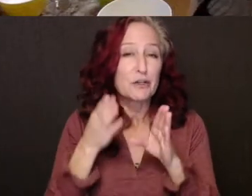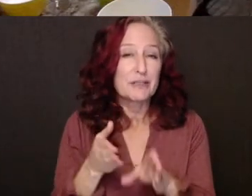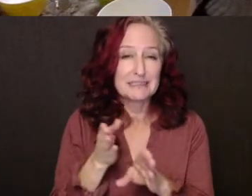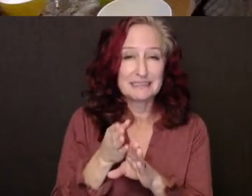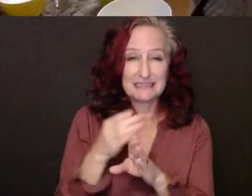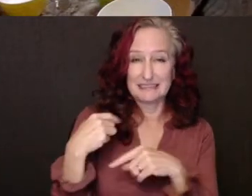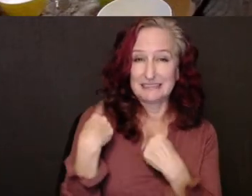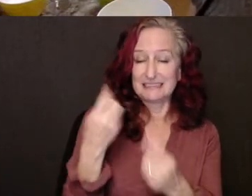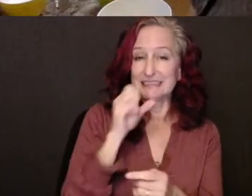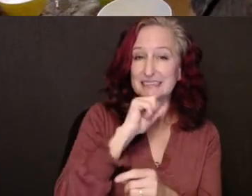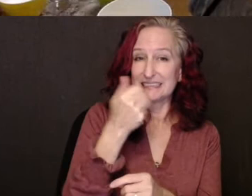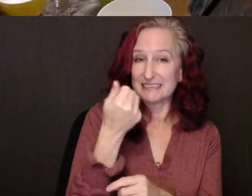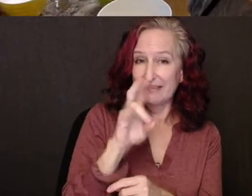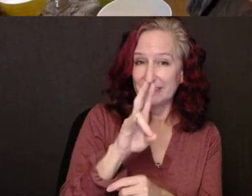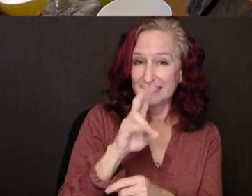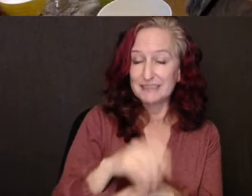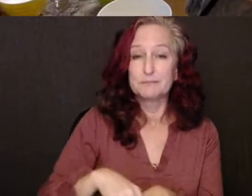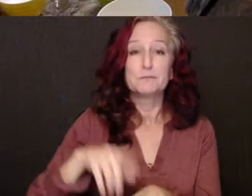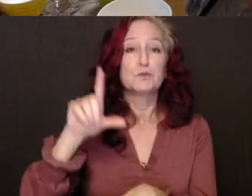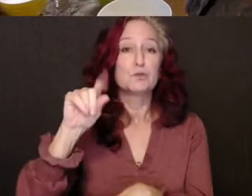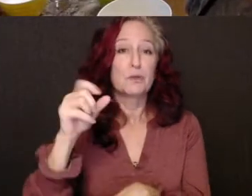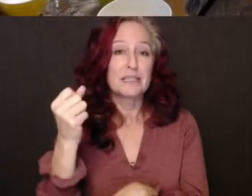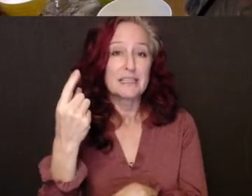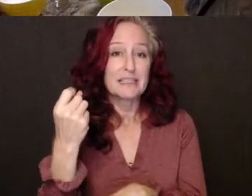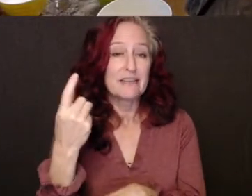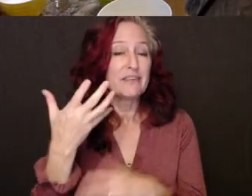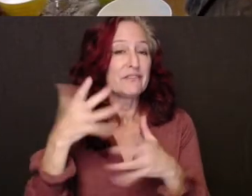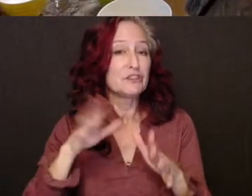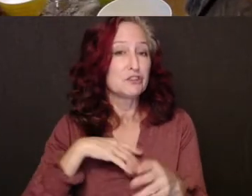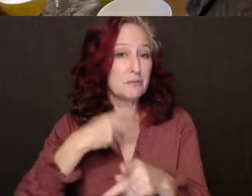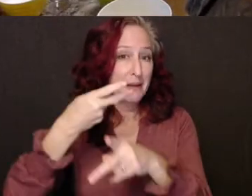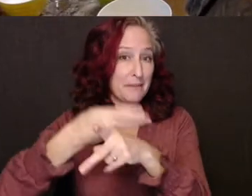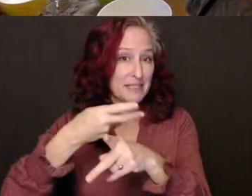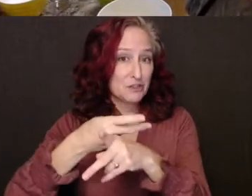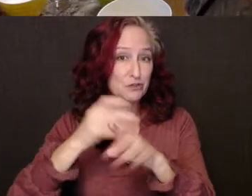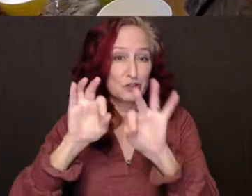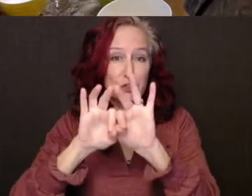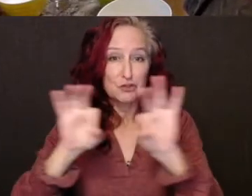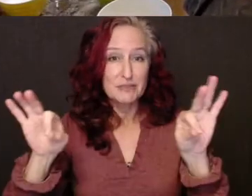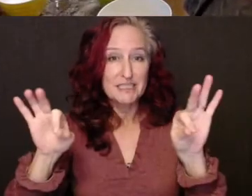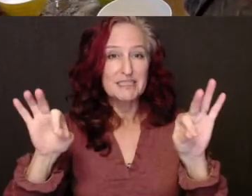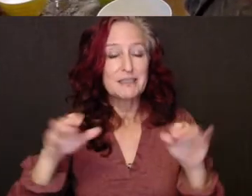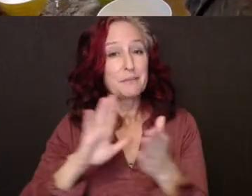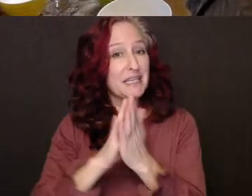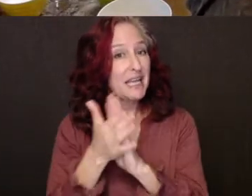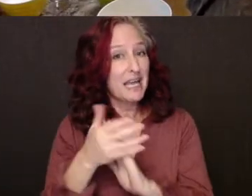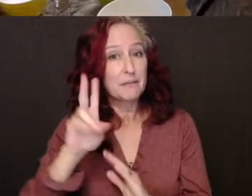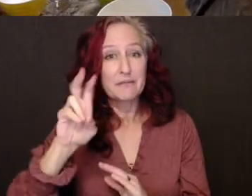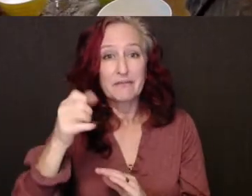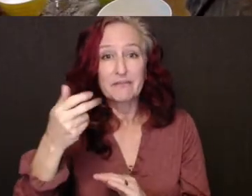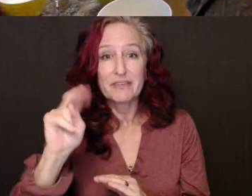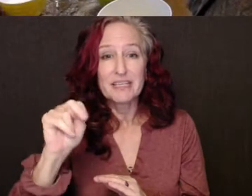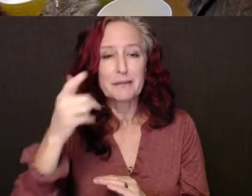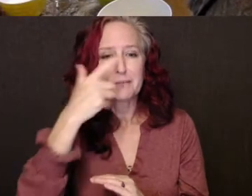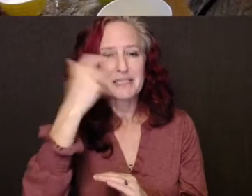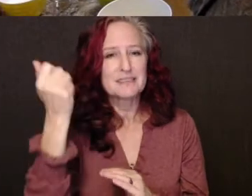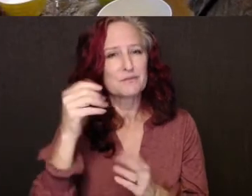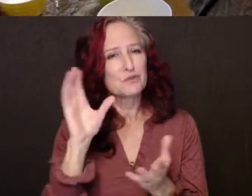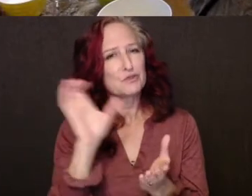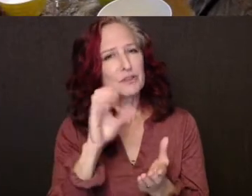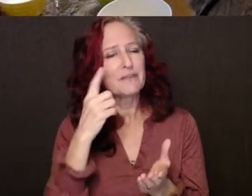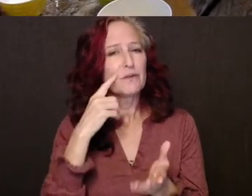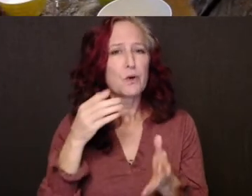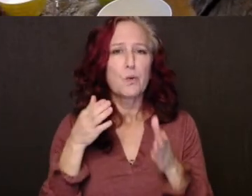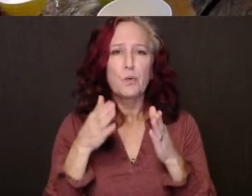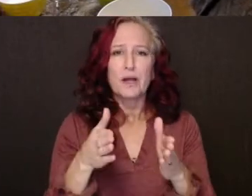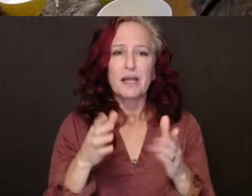what led you to your journey in just vegan cooking and the vegan lifestyle? Yeah, definitely. I became vegan